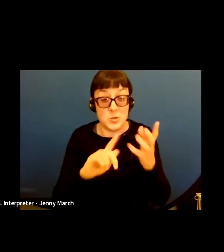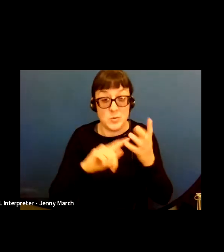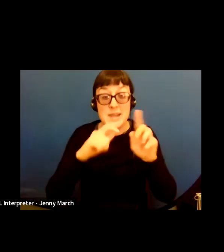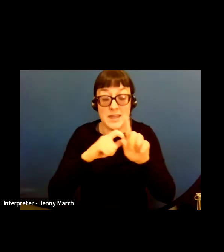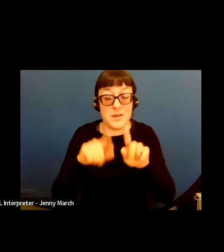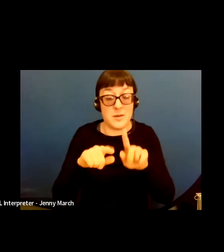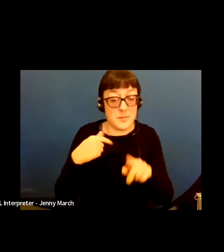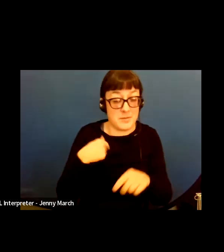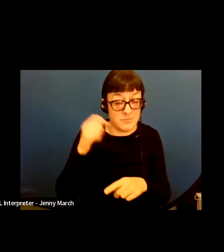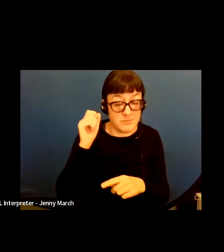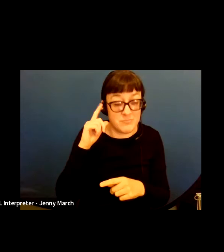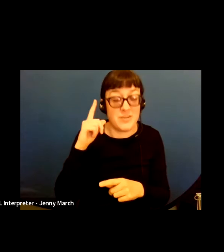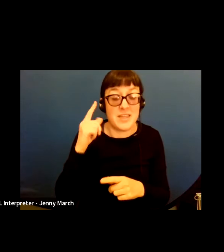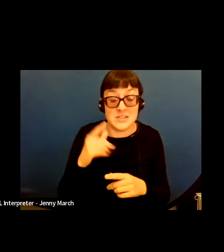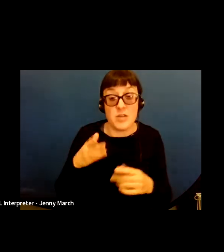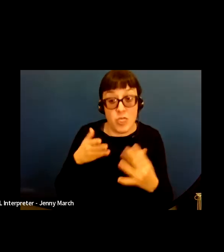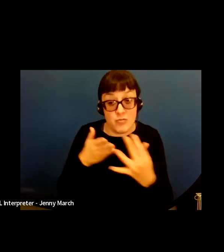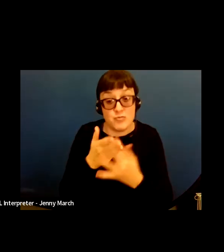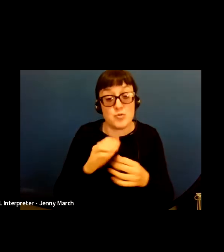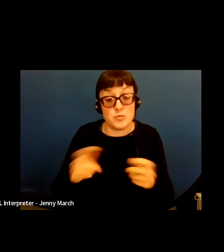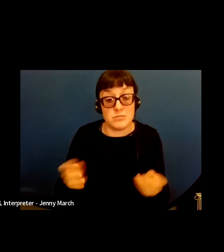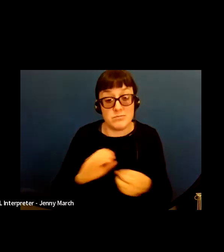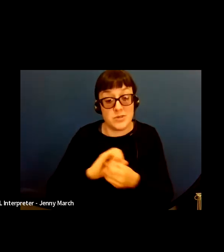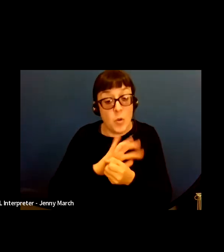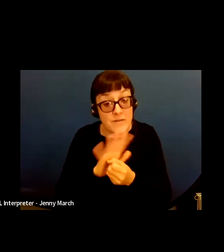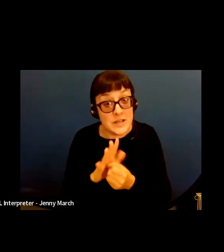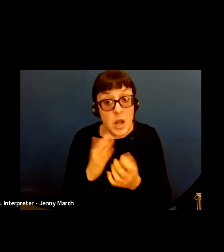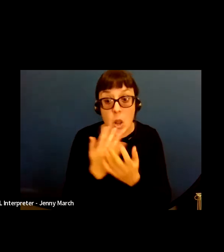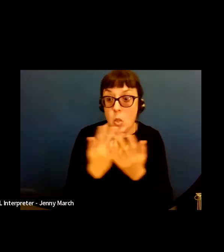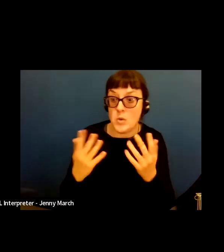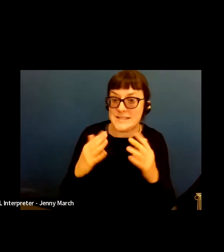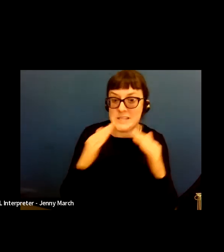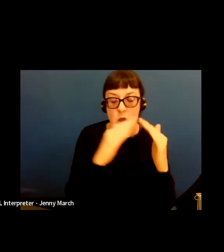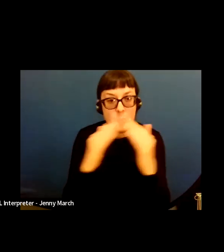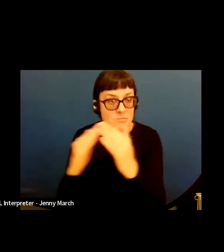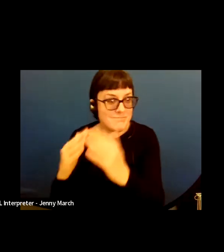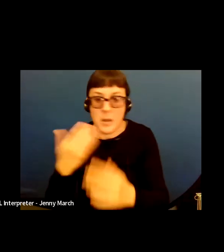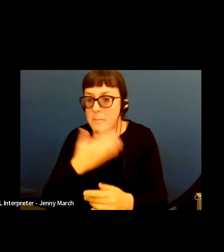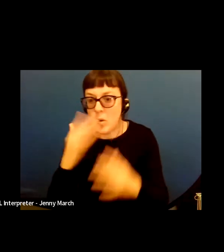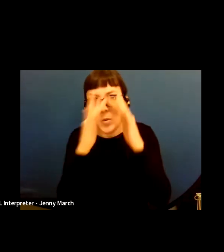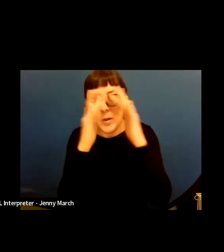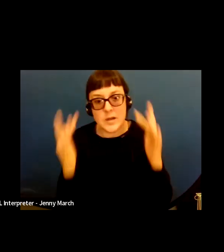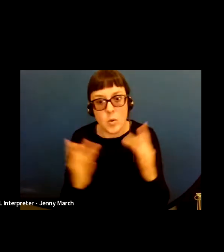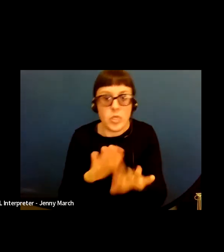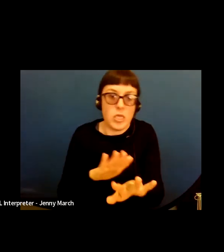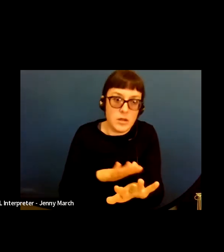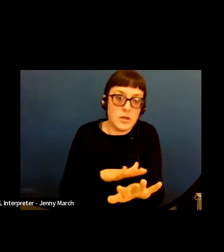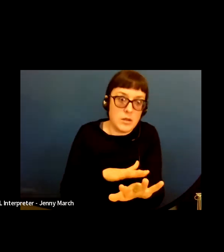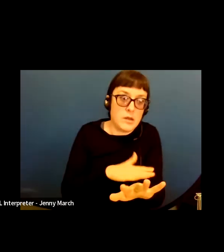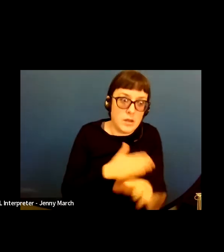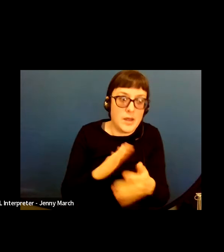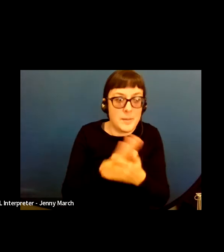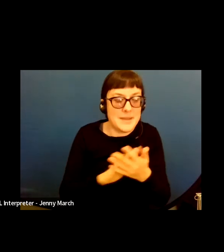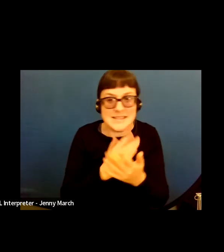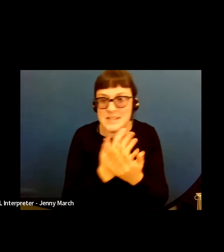during COVID we noticed how many households either had no internet or very slow internet, which prevented from people from